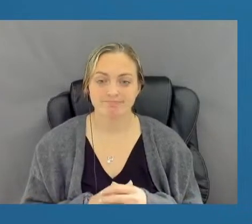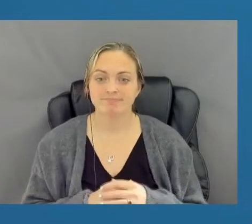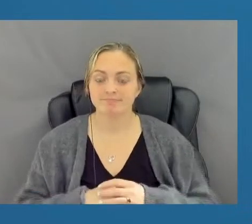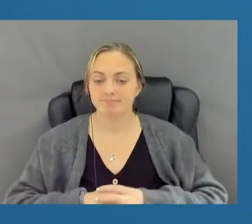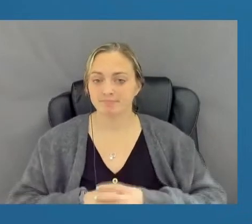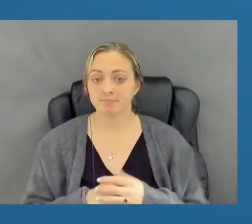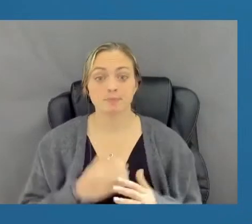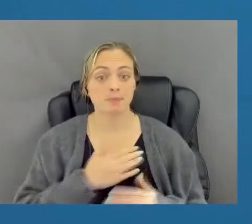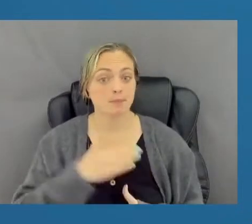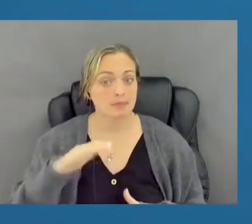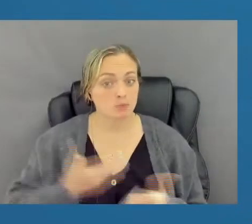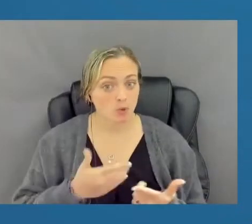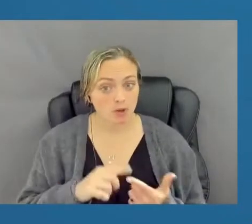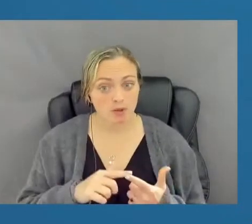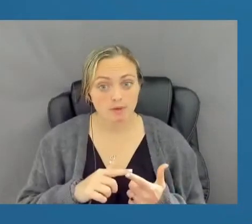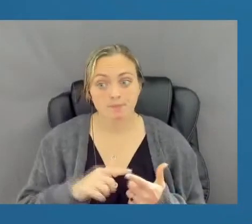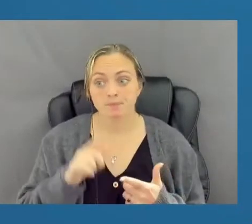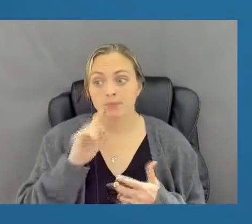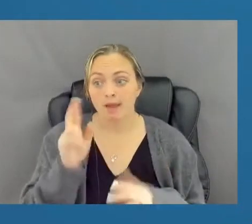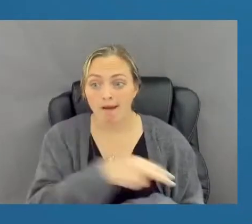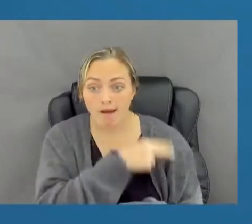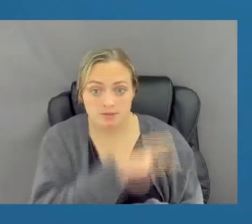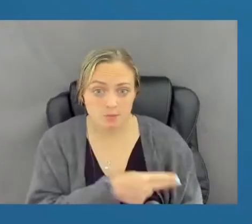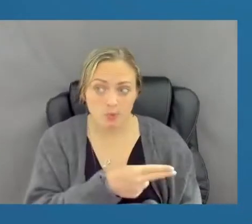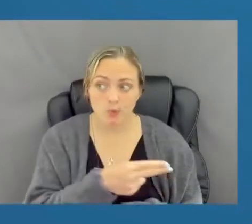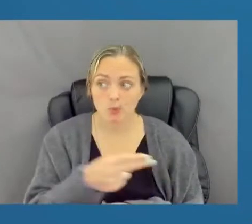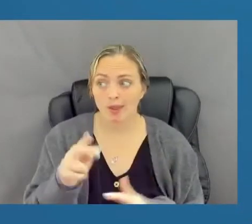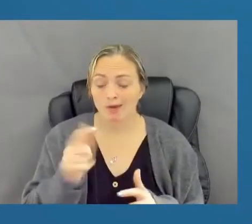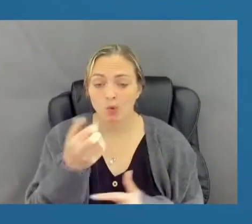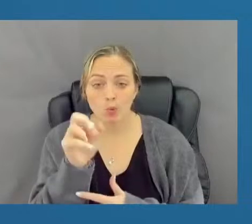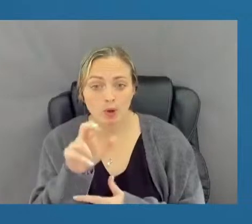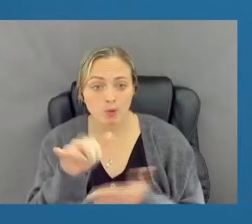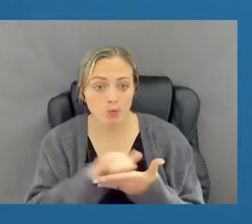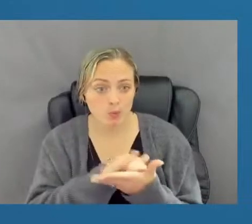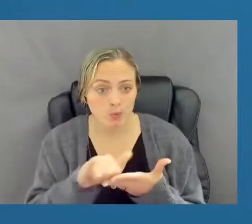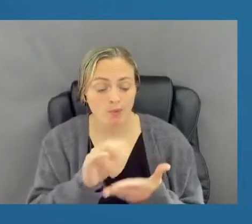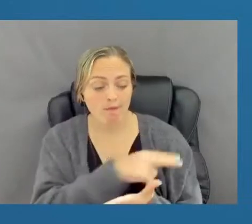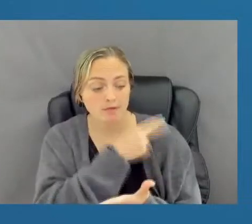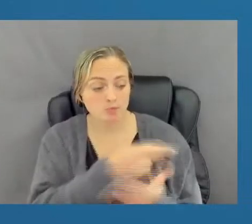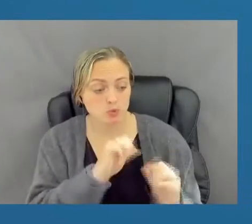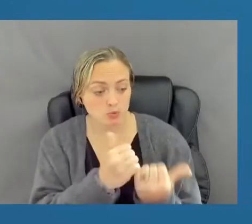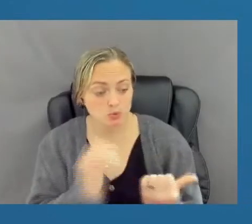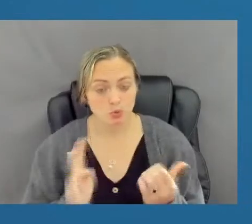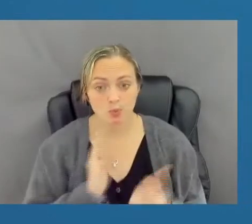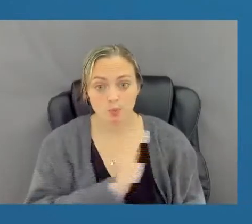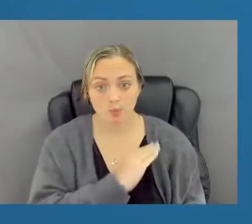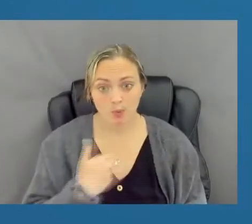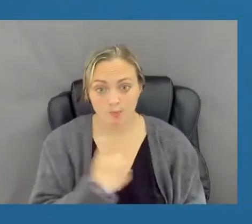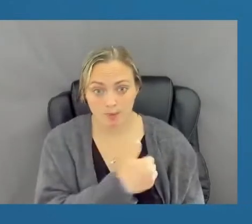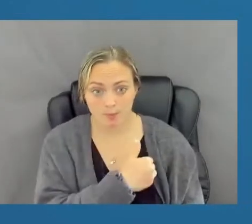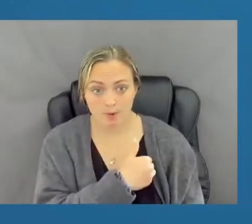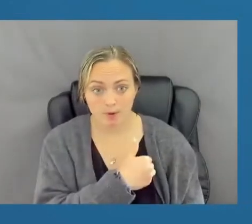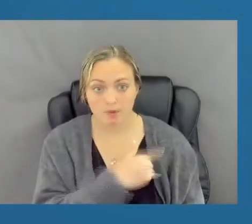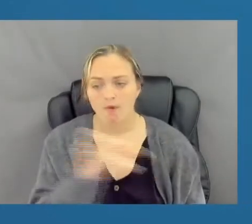Please welcome Interfaith Hospital and Greater New York Hospital Association board member, Ari Moma.